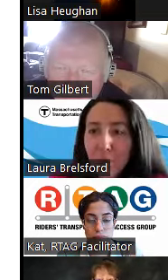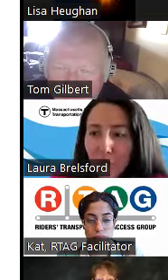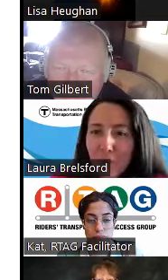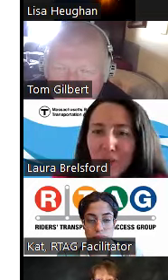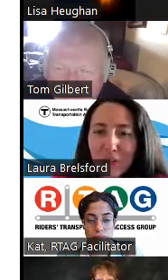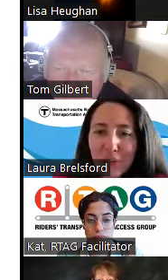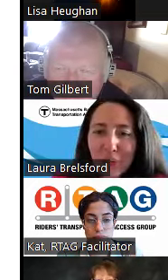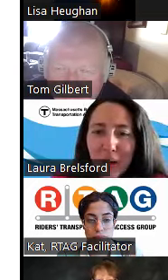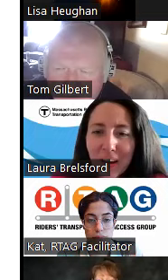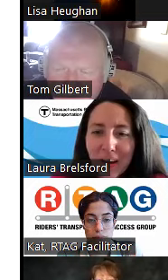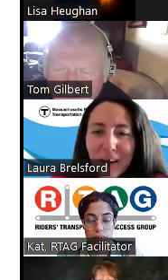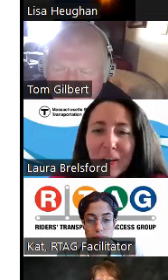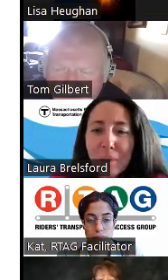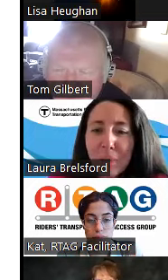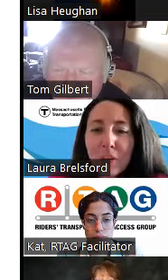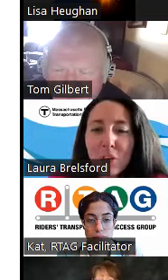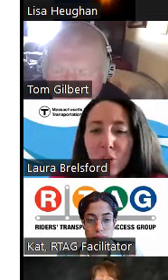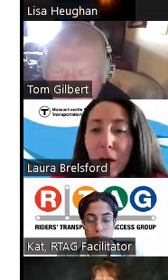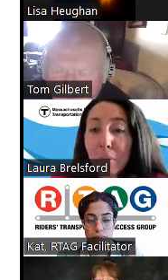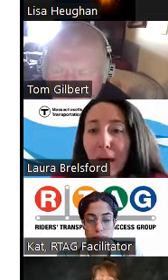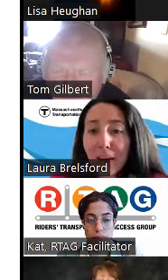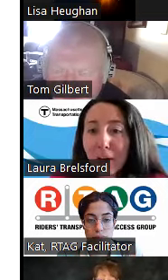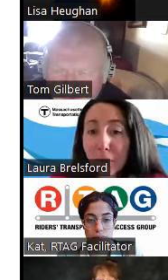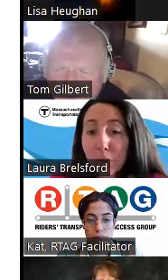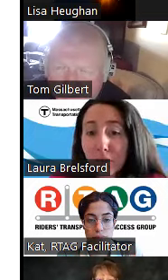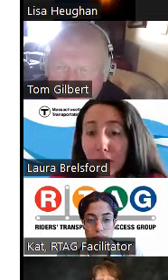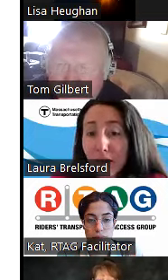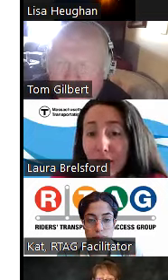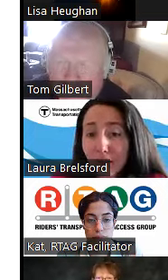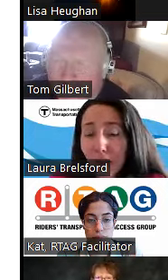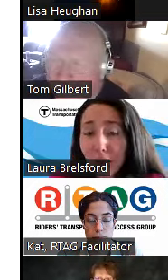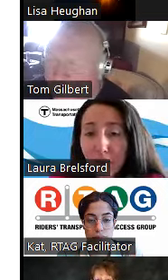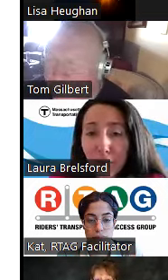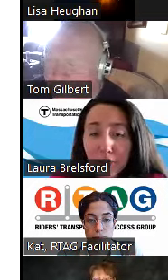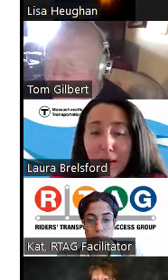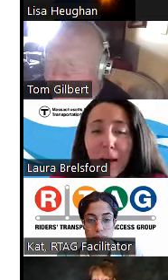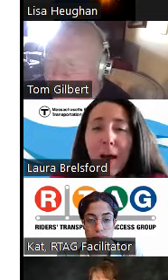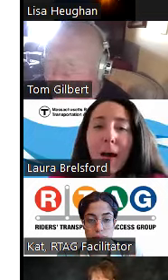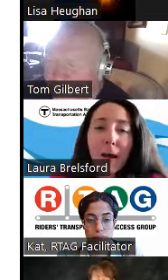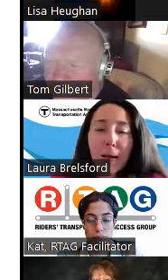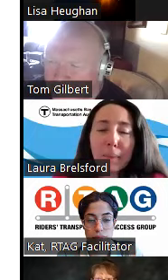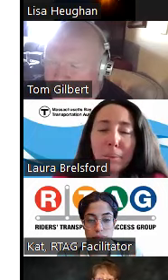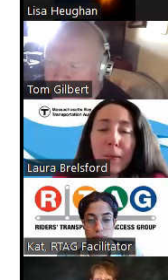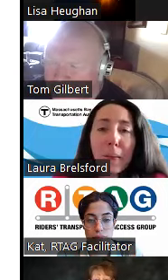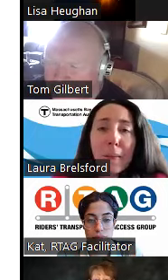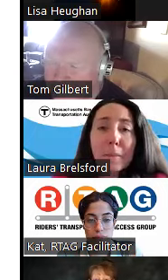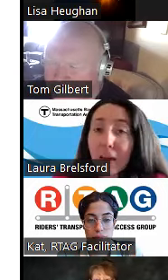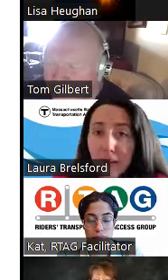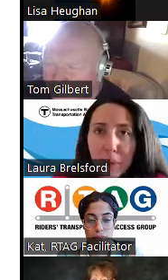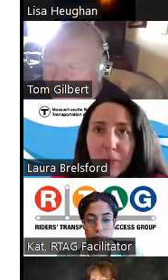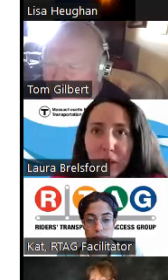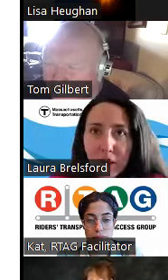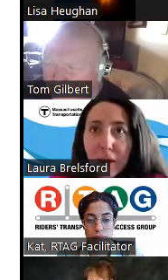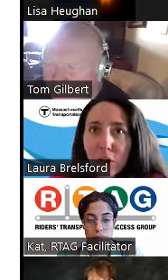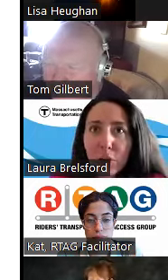strict approach to combating abuse in elevators. But yeah,